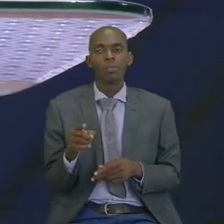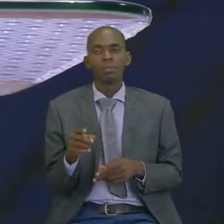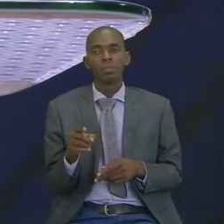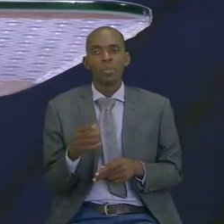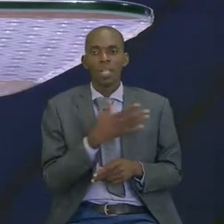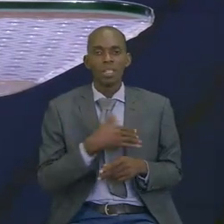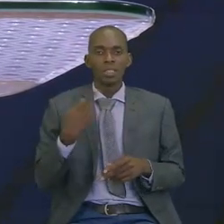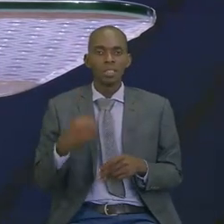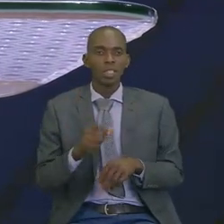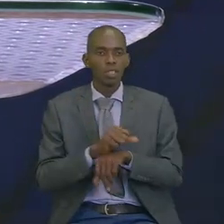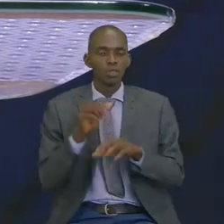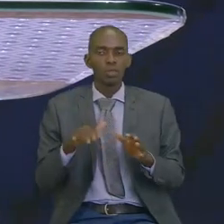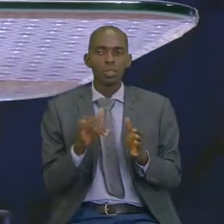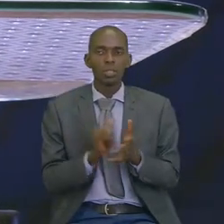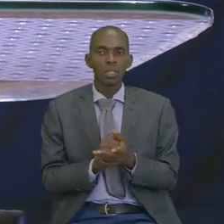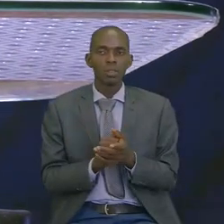them. And